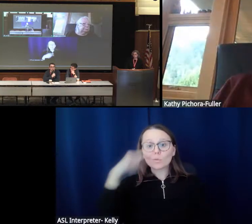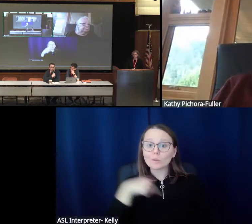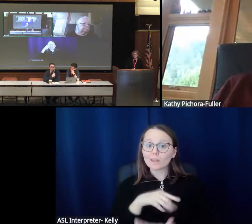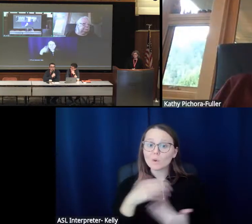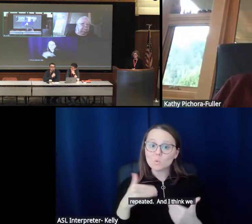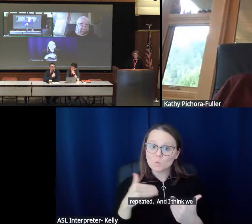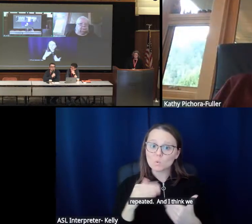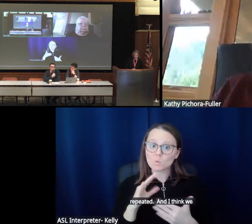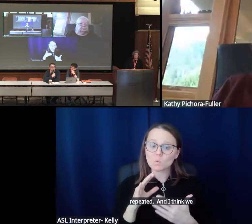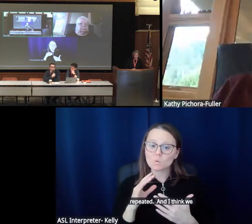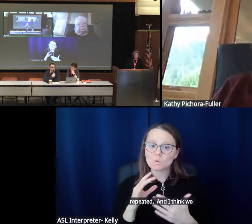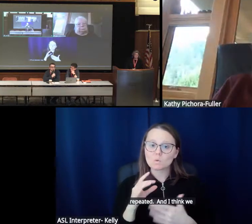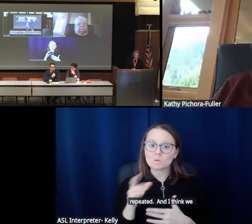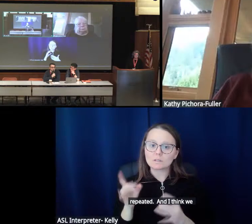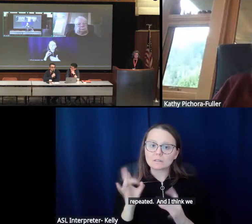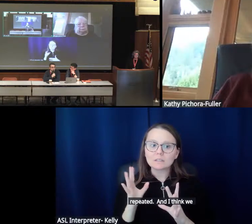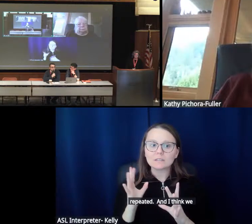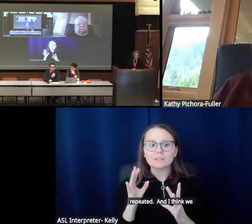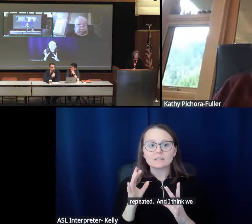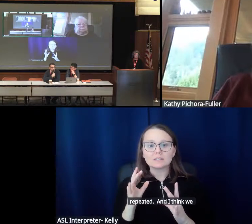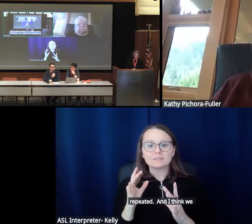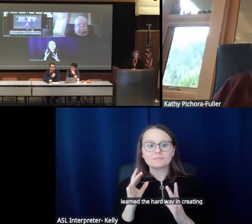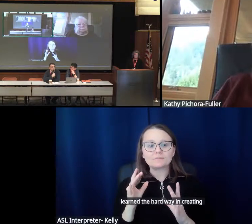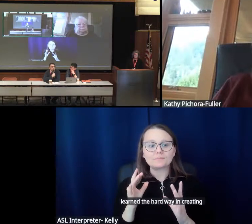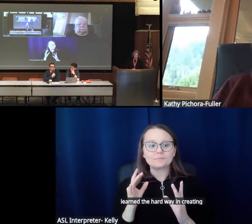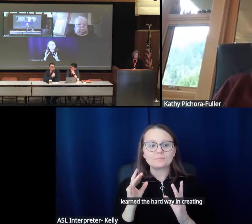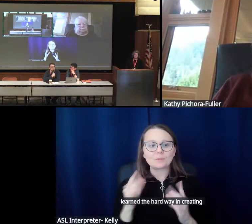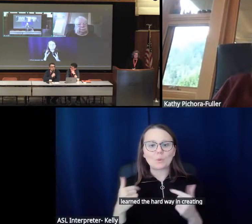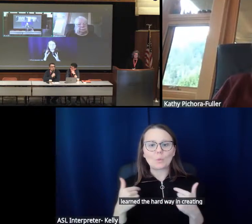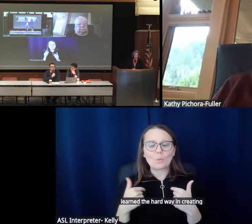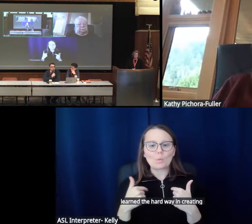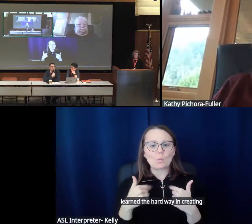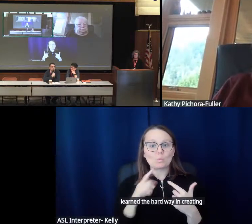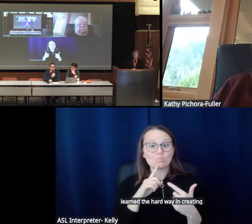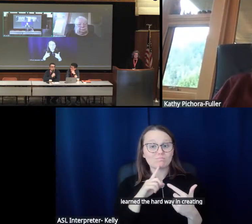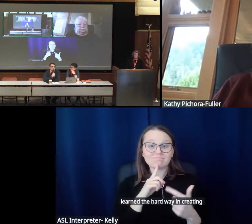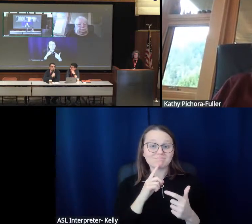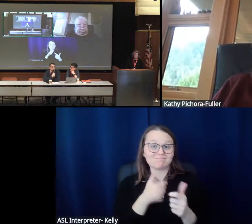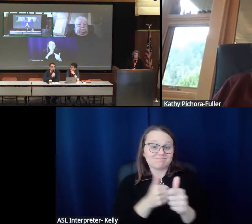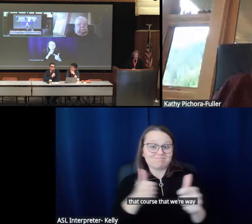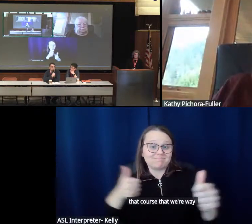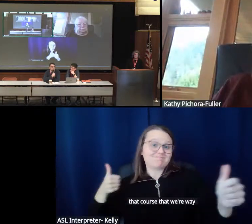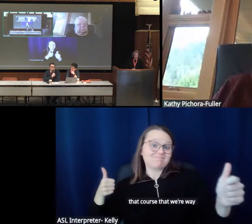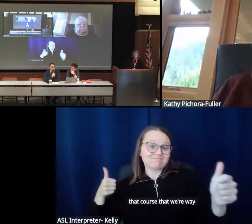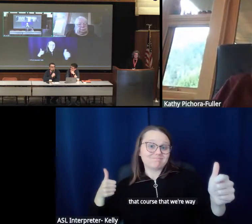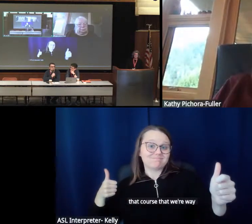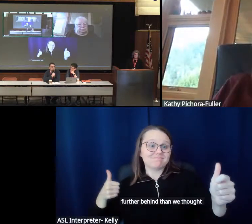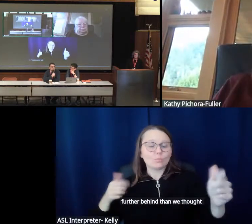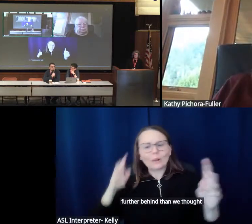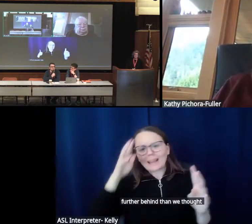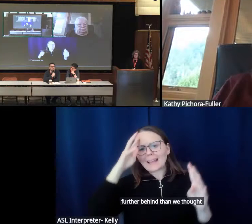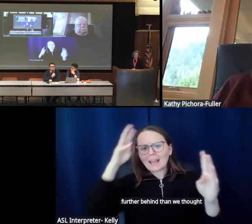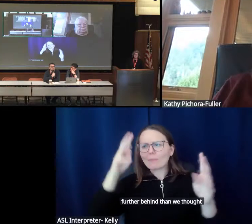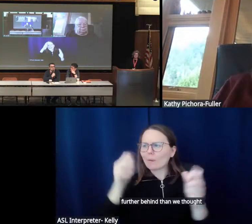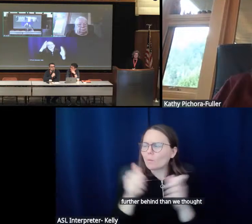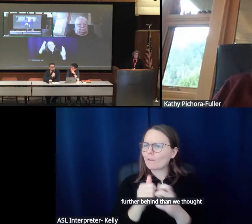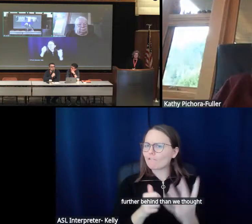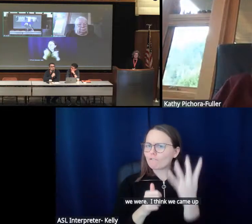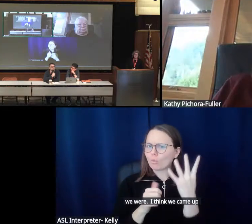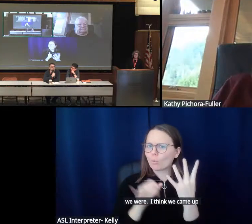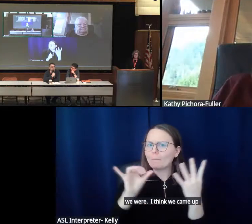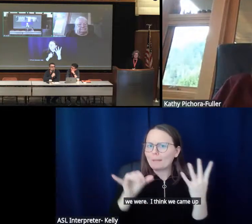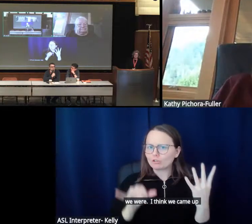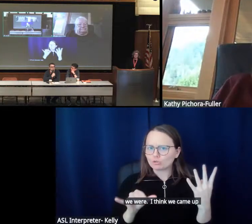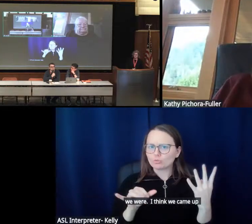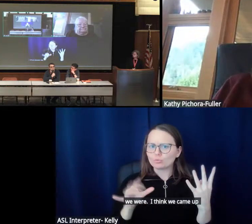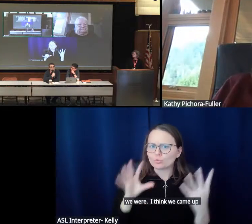way in creating that core set that we are way further behind than we thought we were. I think we came up with 4 measures total,